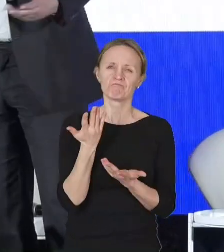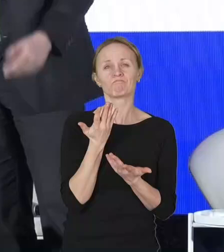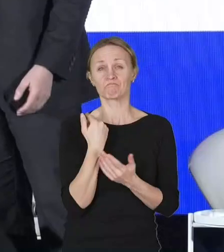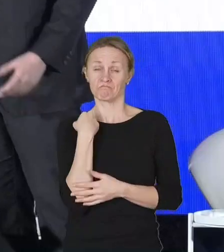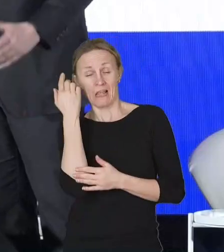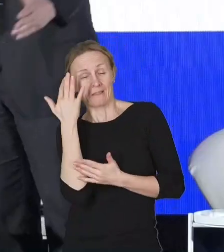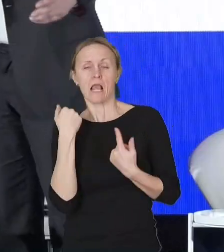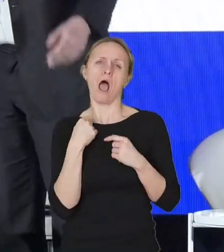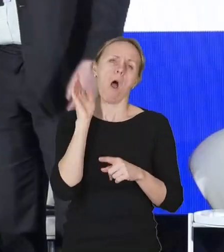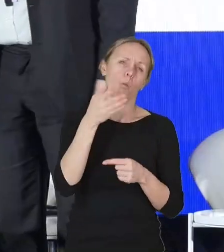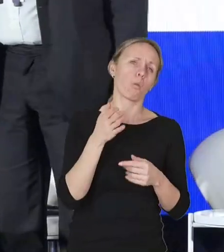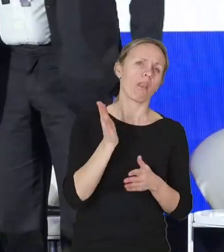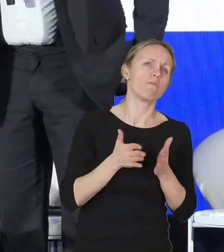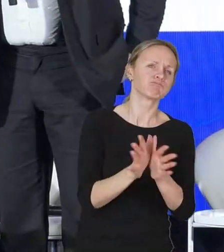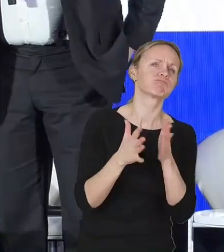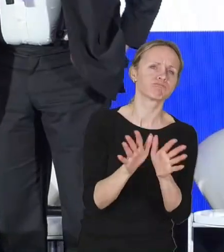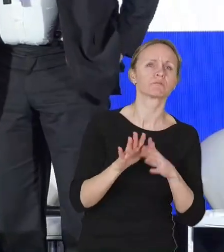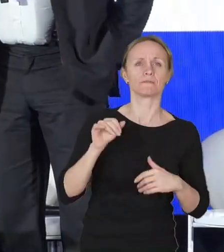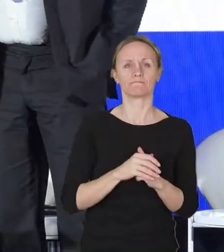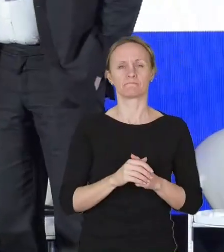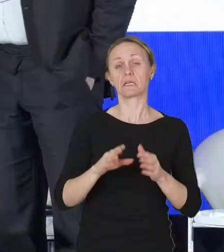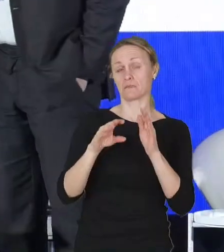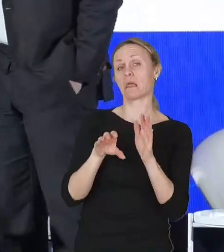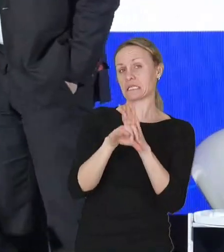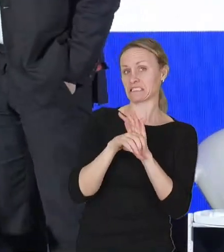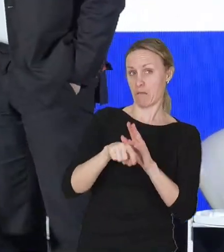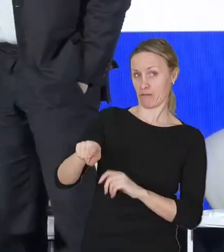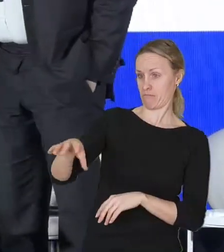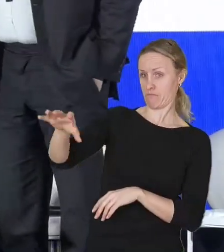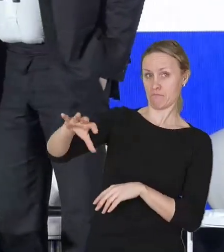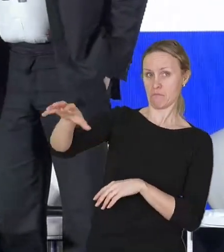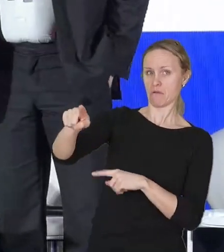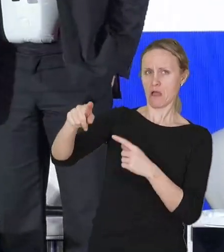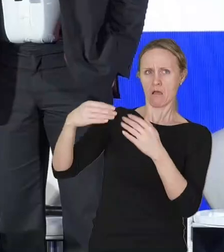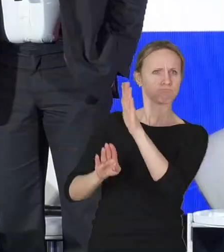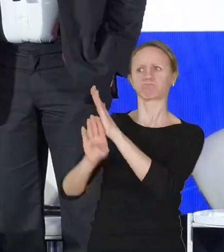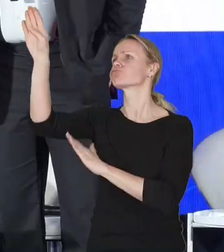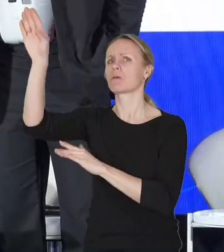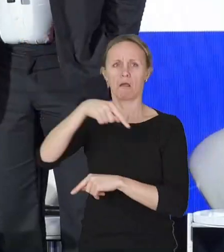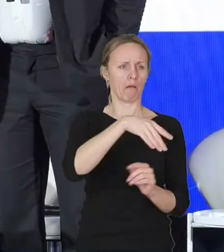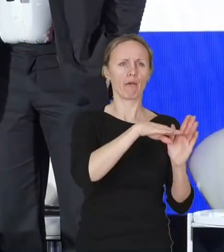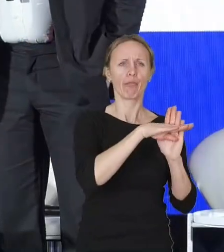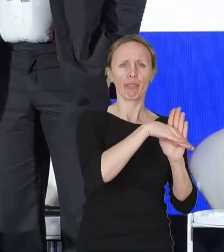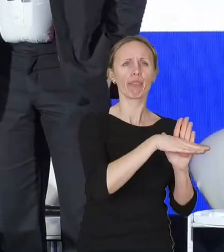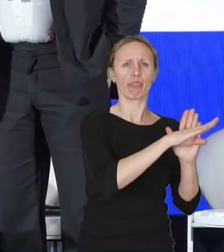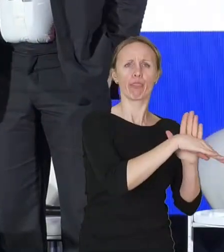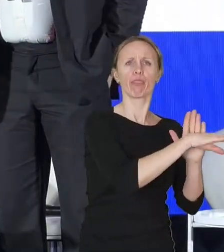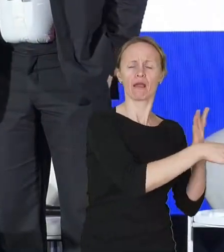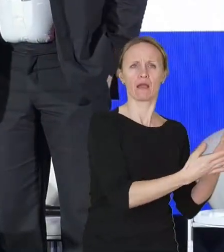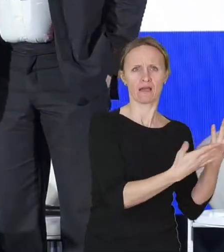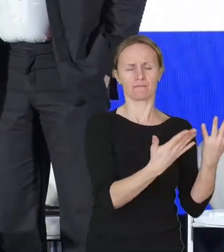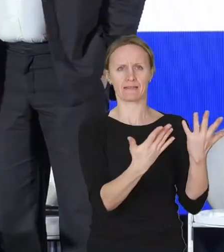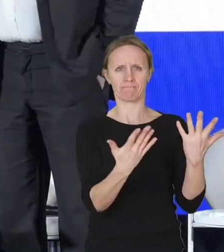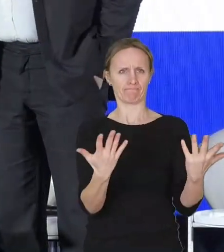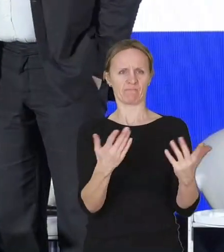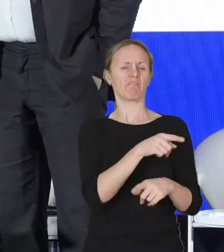agglomerations advancing, some fall behind, some stagnate. And I think what we need to